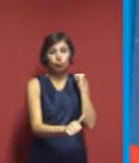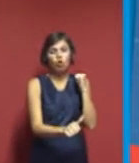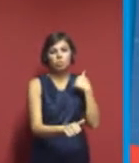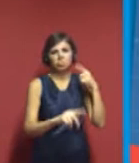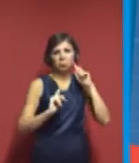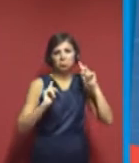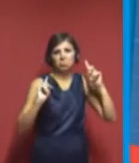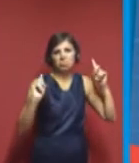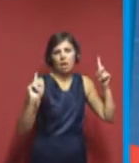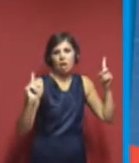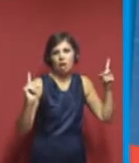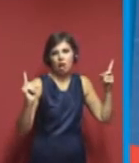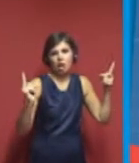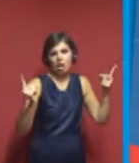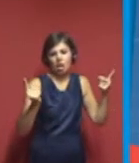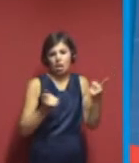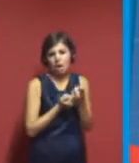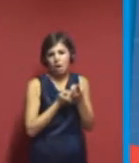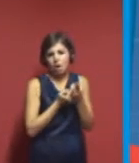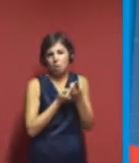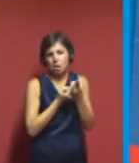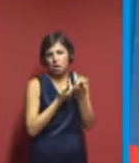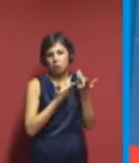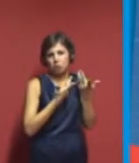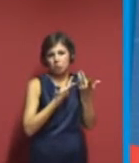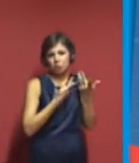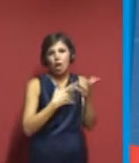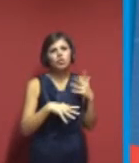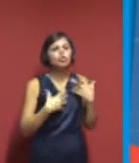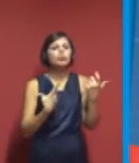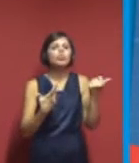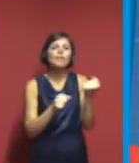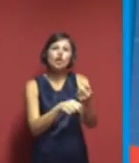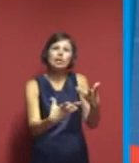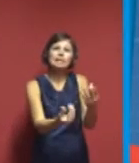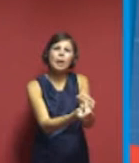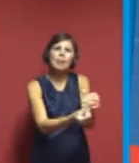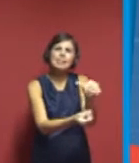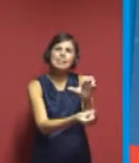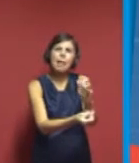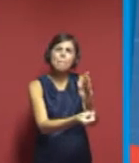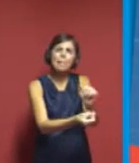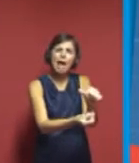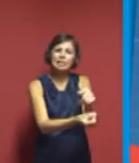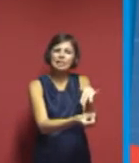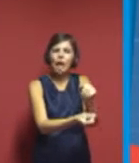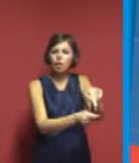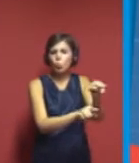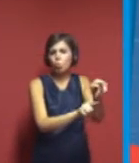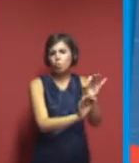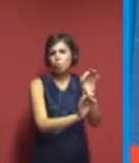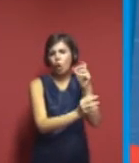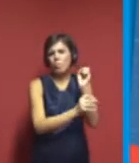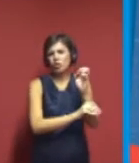professor, Sebastian Tran, who actually built the Google self-driving car. I was amazed that Google self-driving